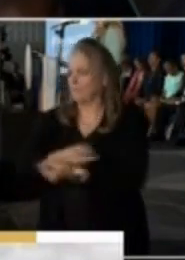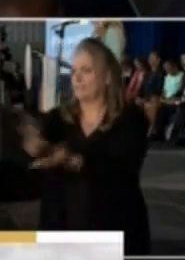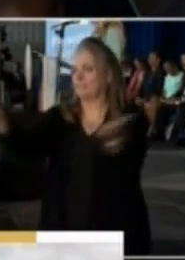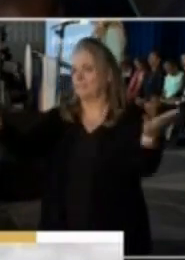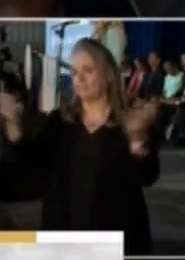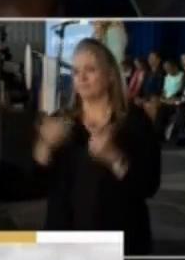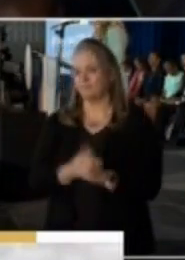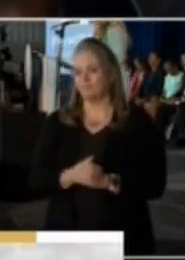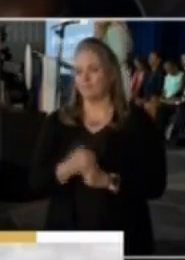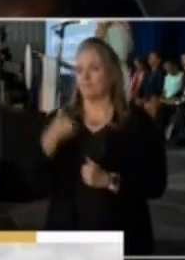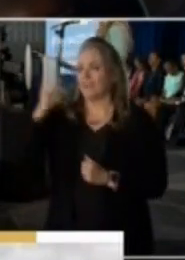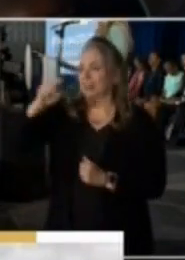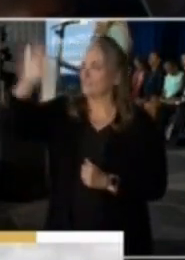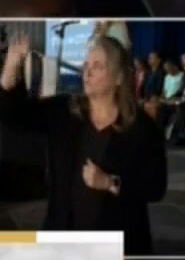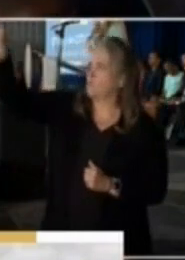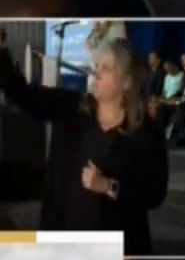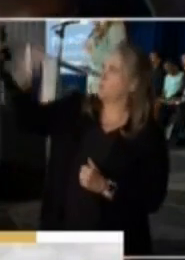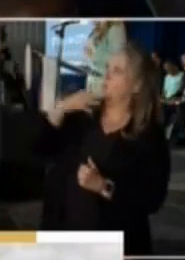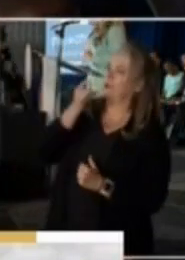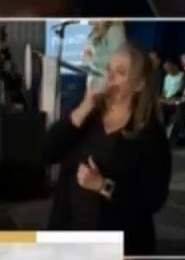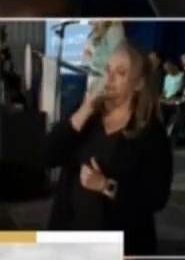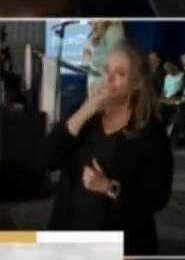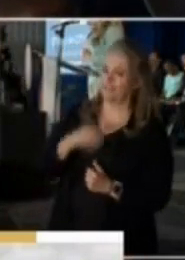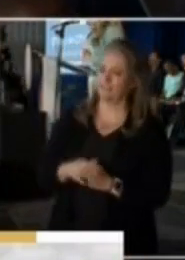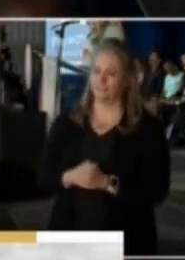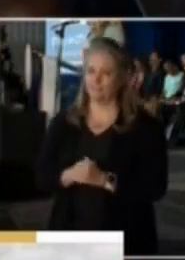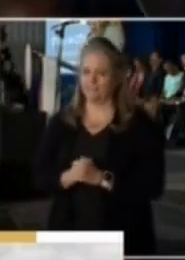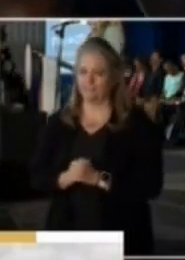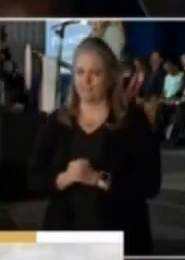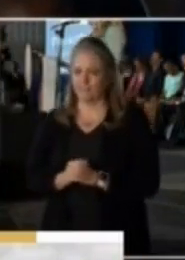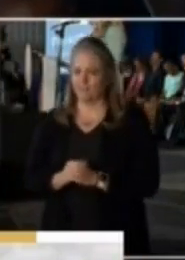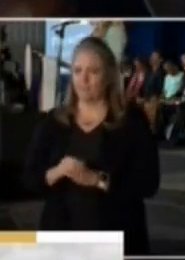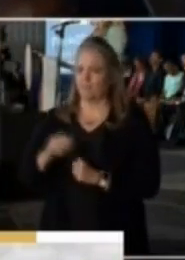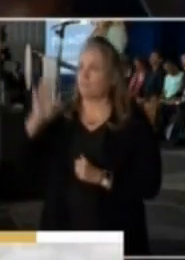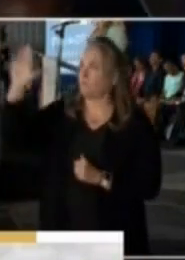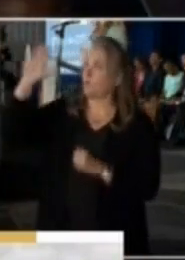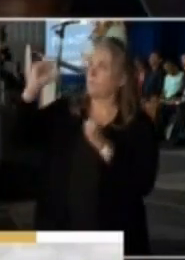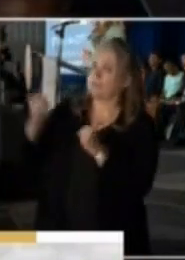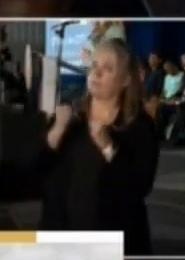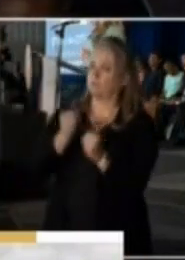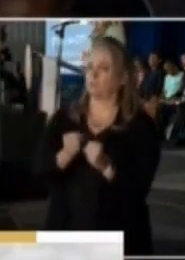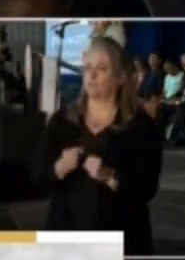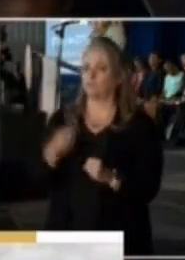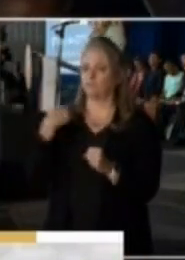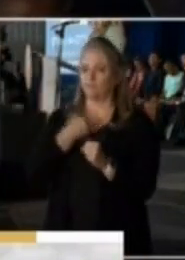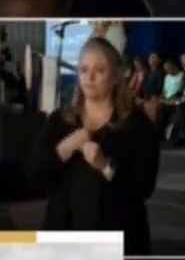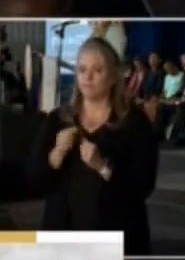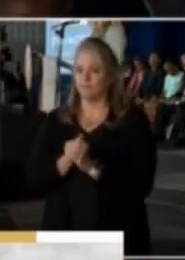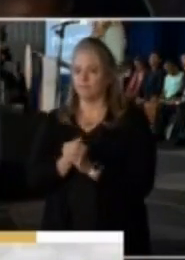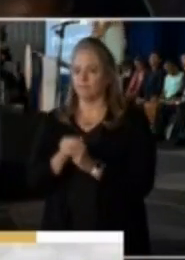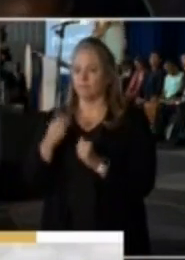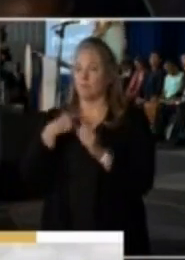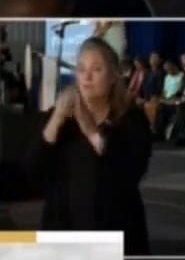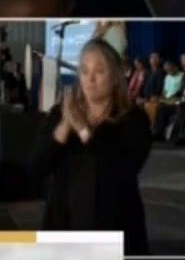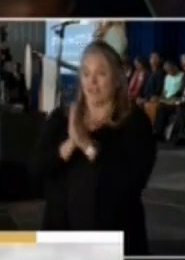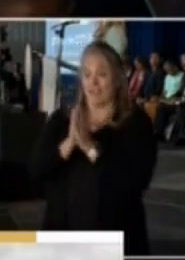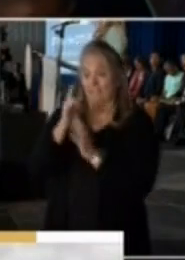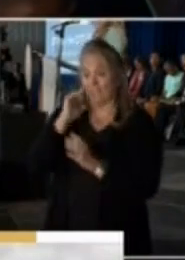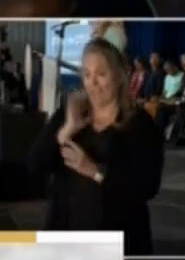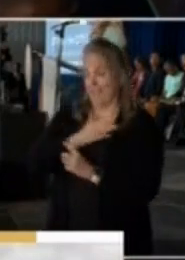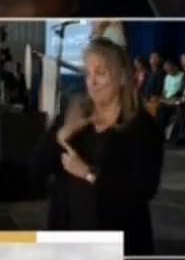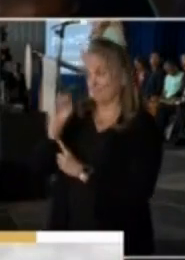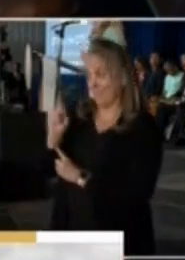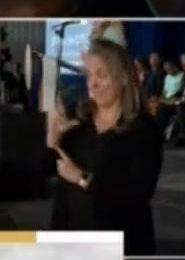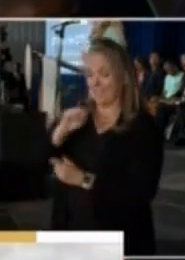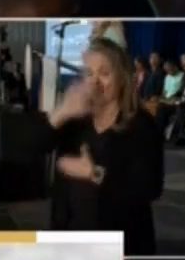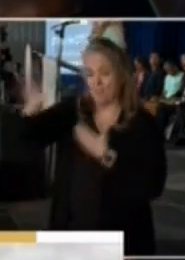tomorrow. We pray for our Mayor Michael B. Hancock and all of our elected city officials.